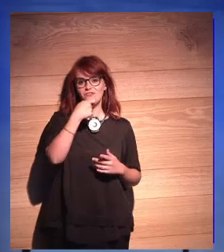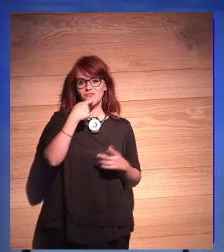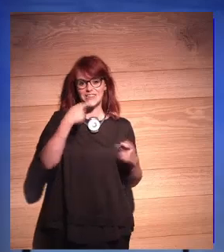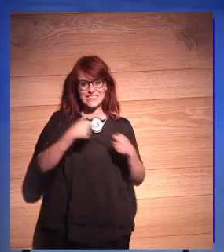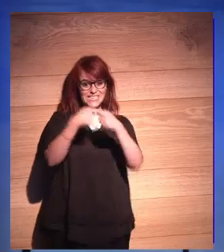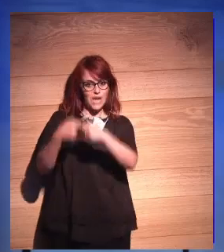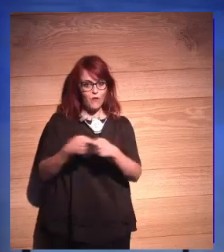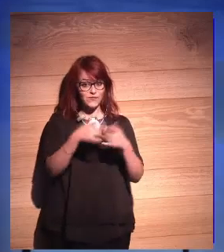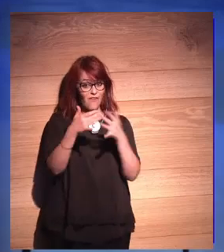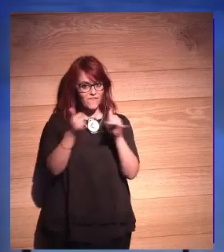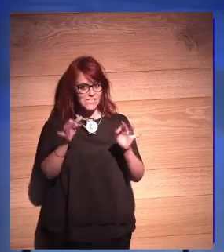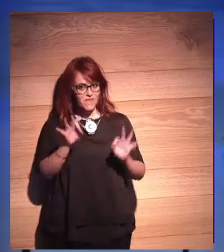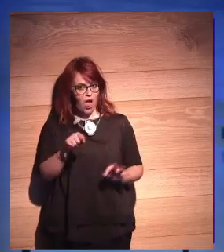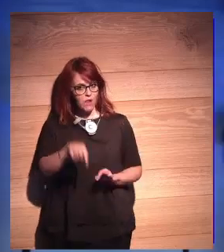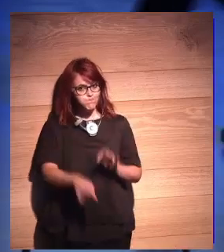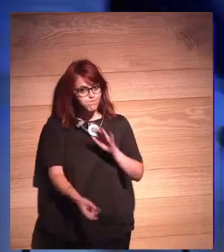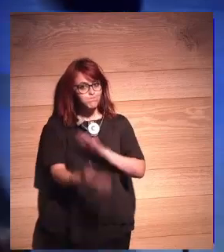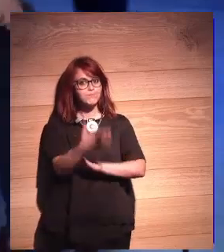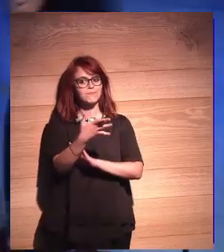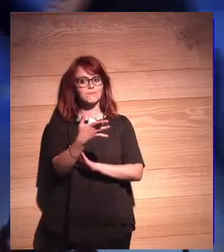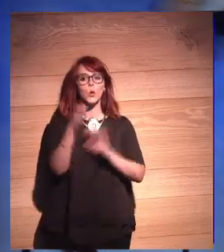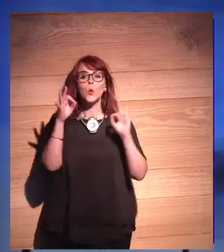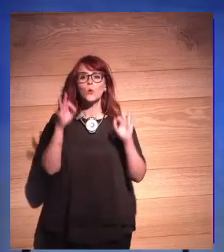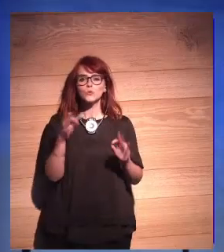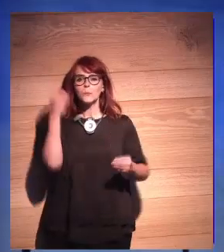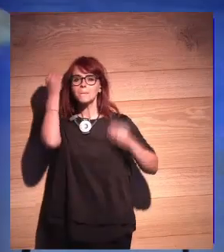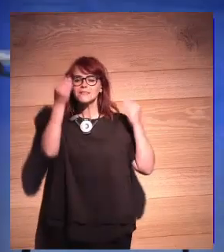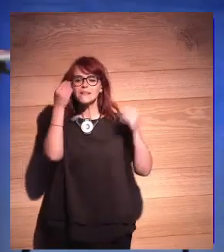thought from the British Council and Espacio Fundación